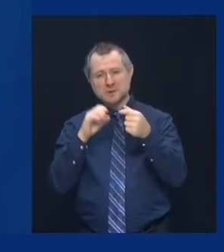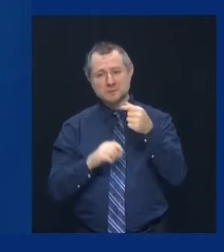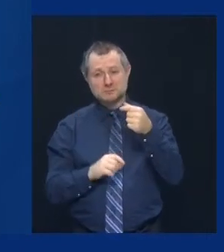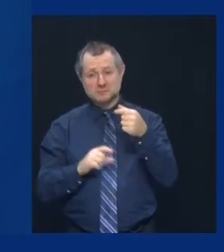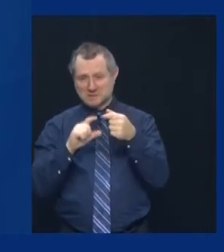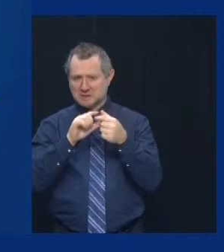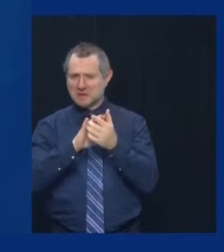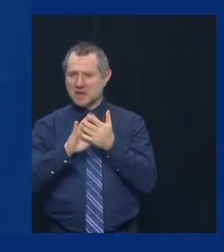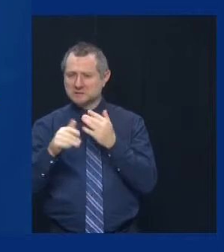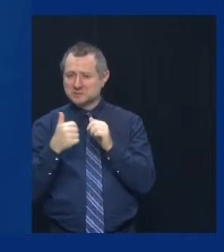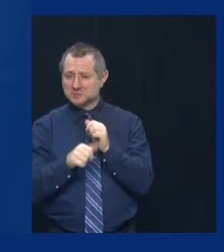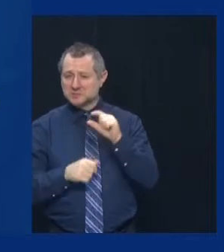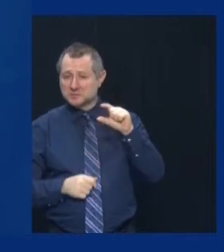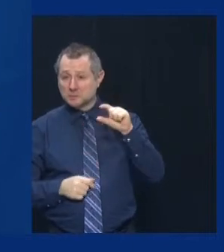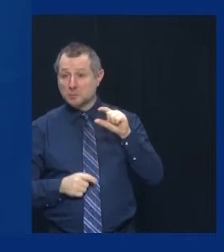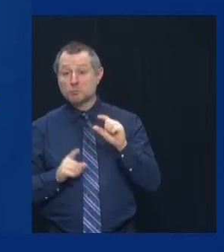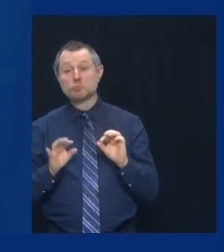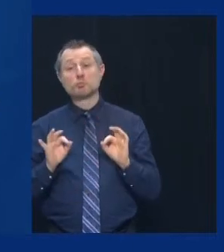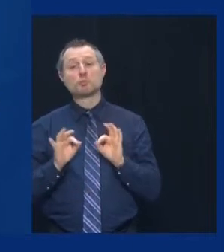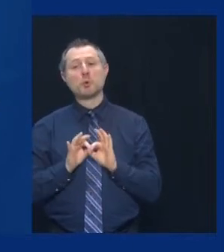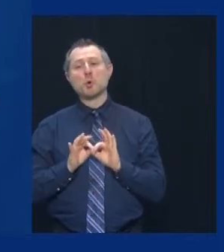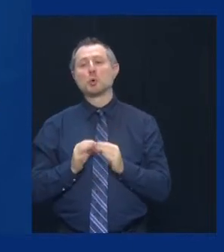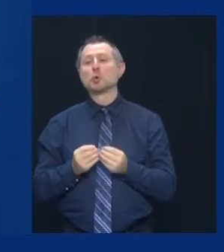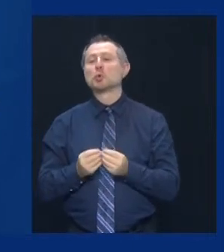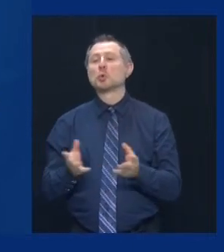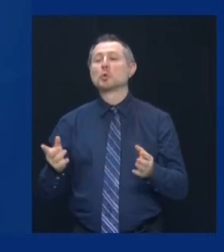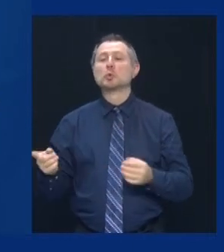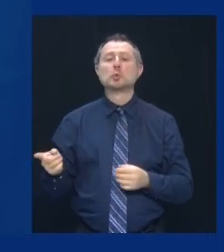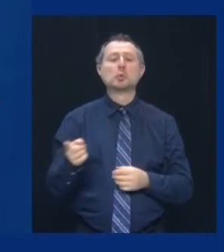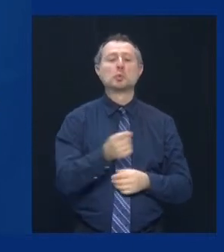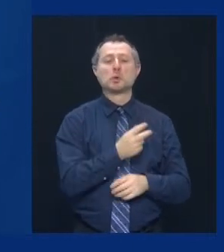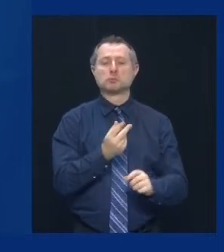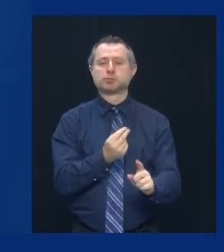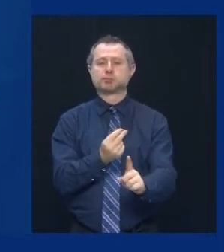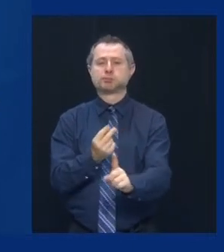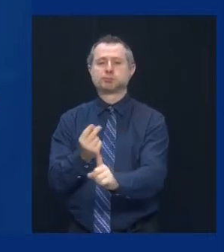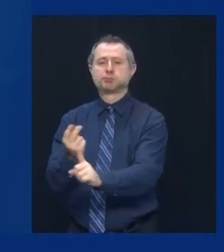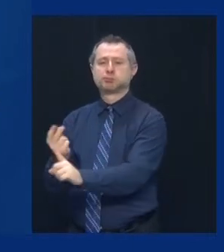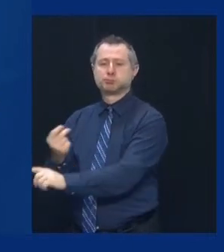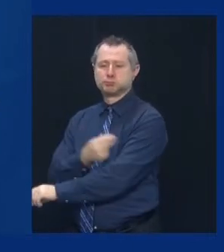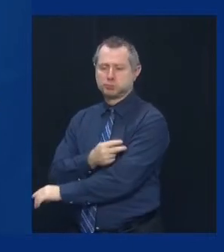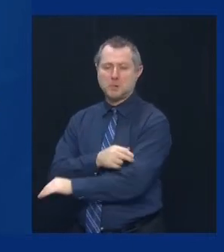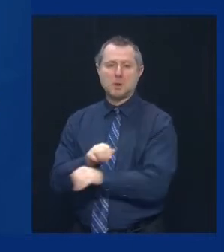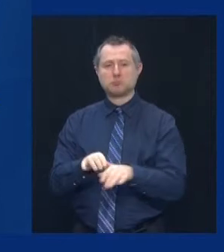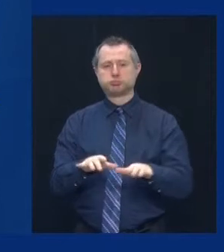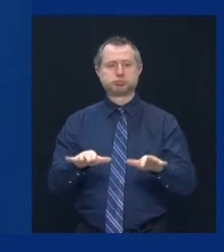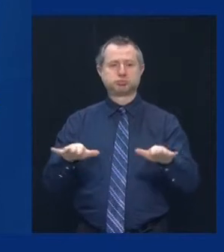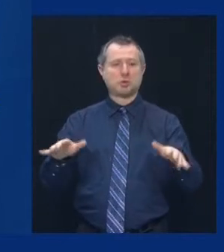nice. But what matters is getting it in people's arms.